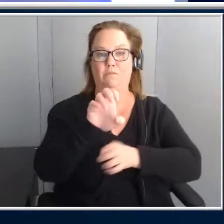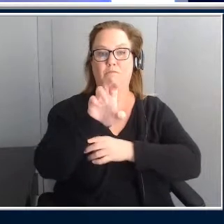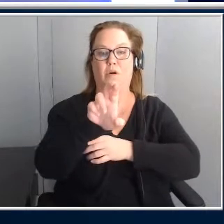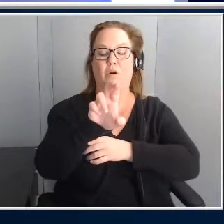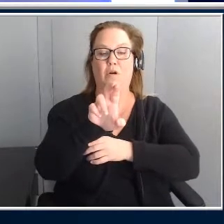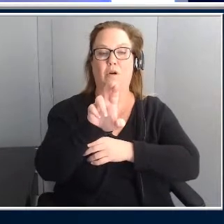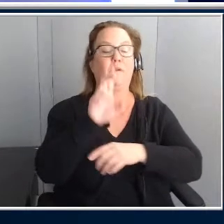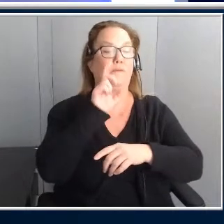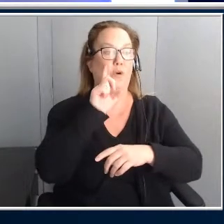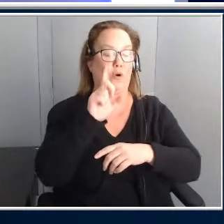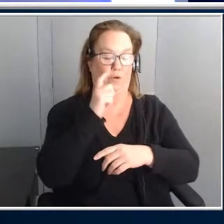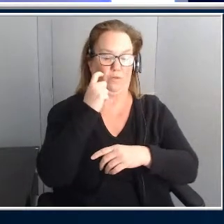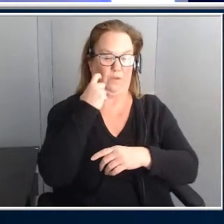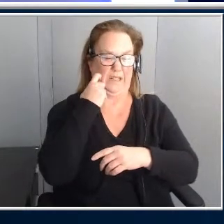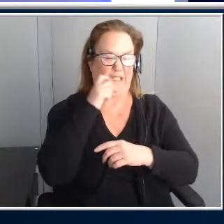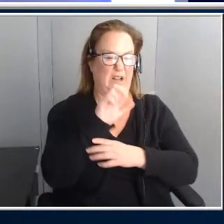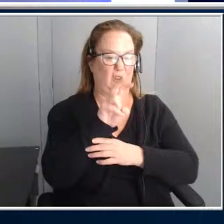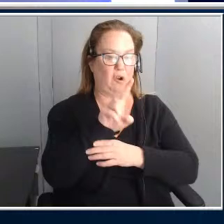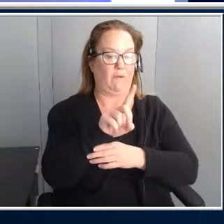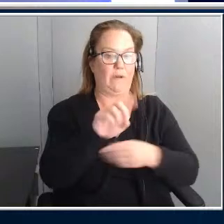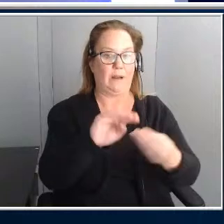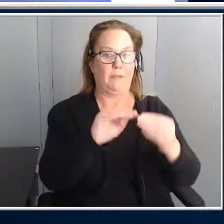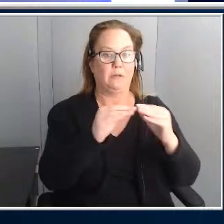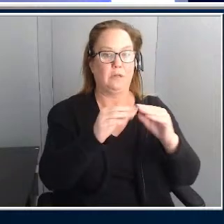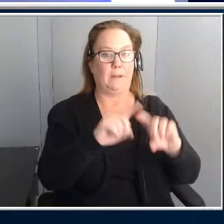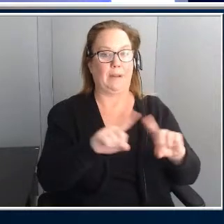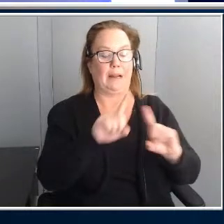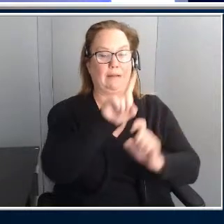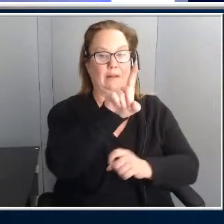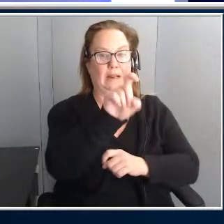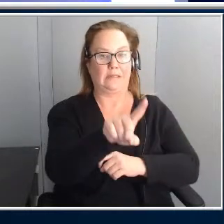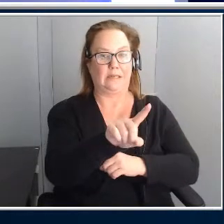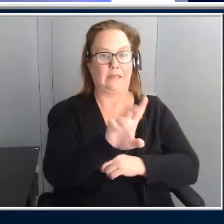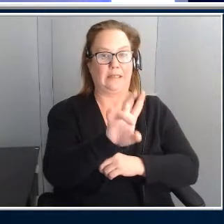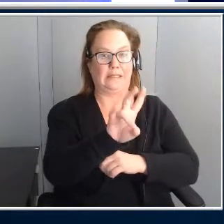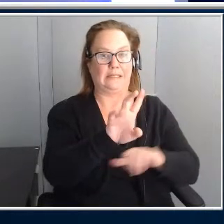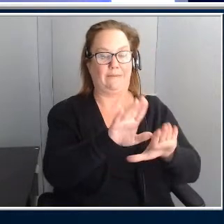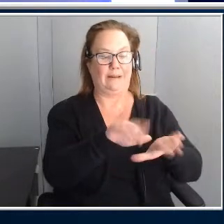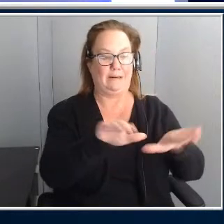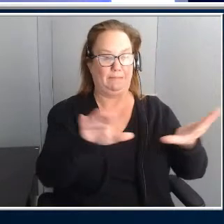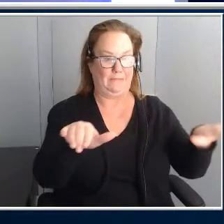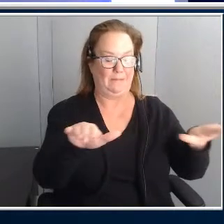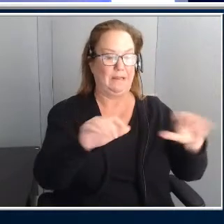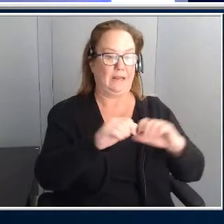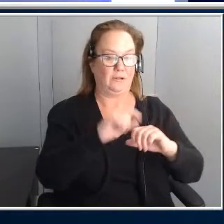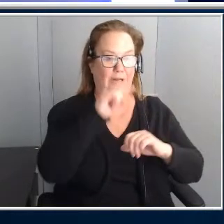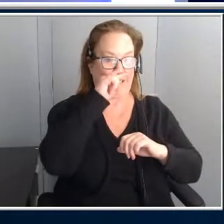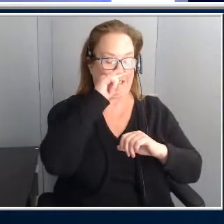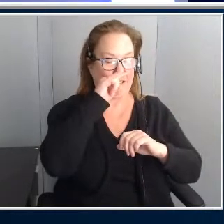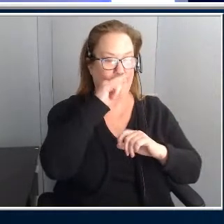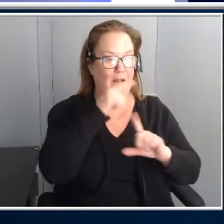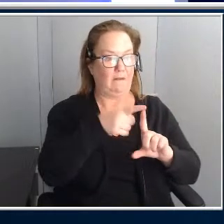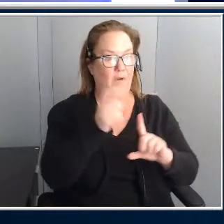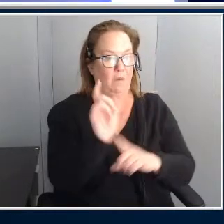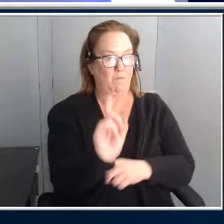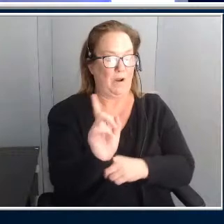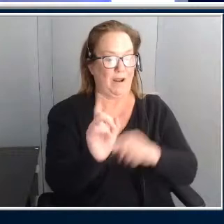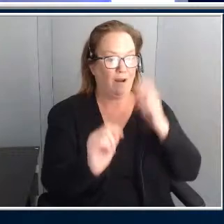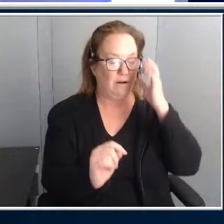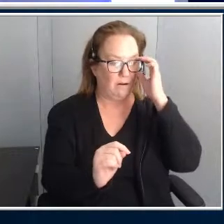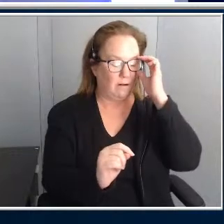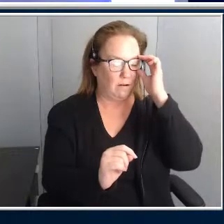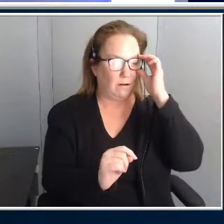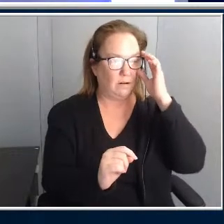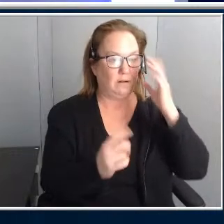numbers. But Dr. Schmidtke, right out of the gate, I got to ask you about the 7 pediatric cases. Where did those happen? Where are